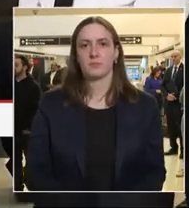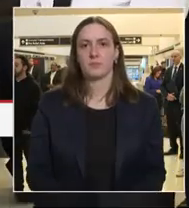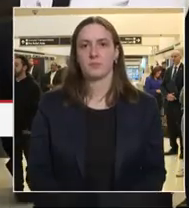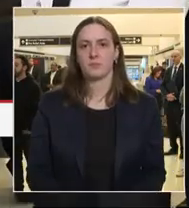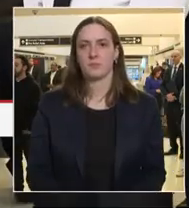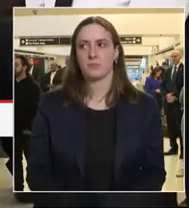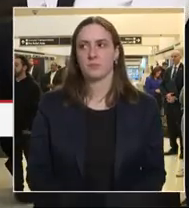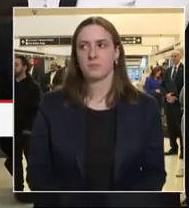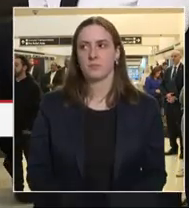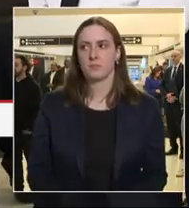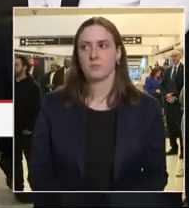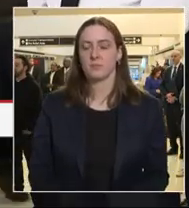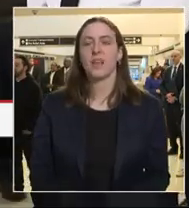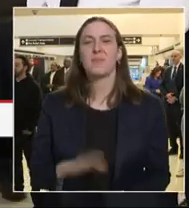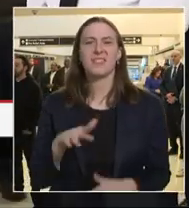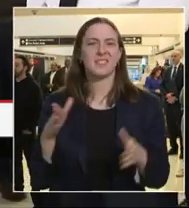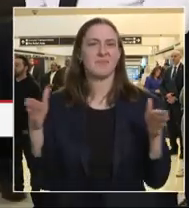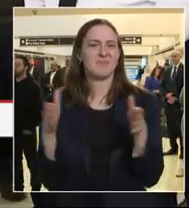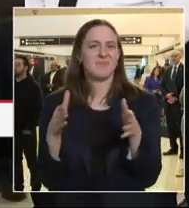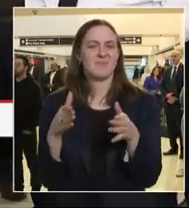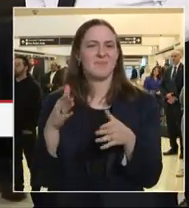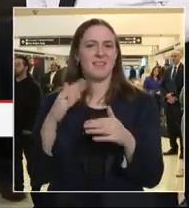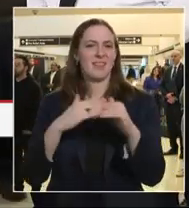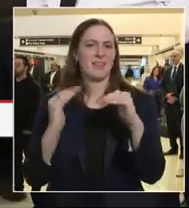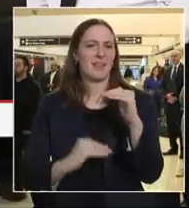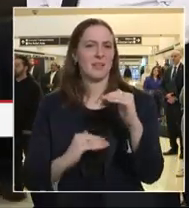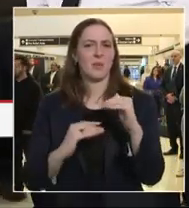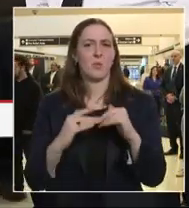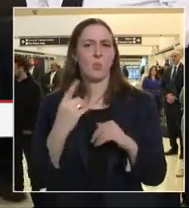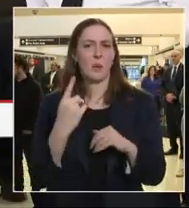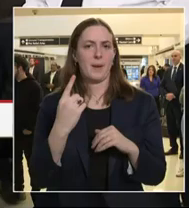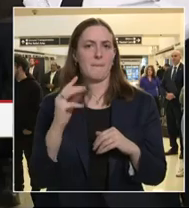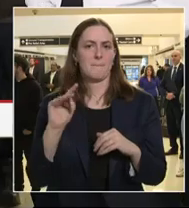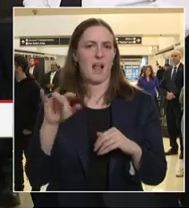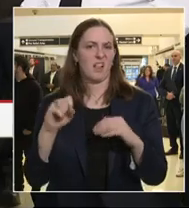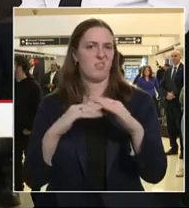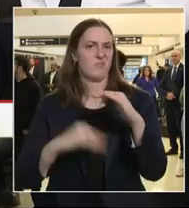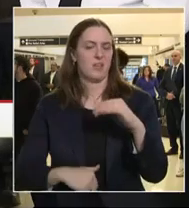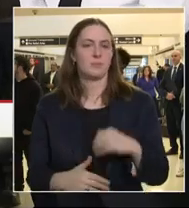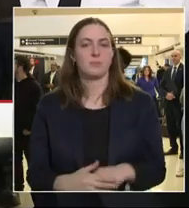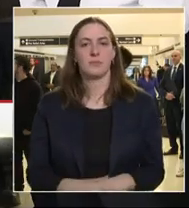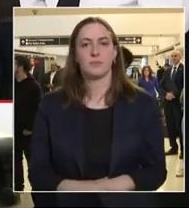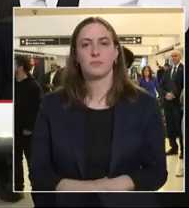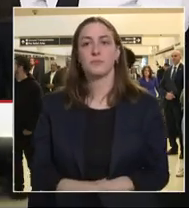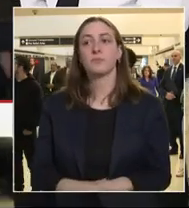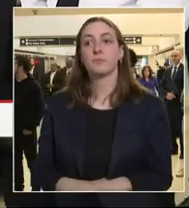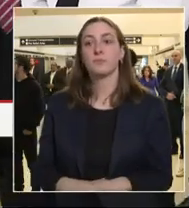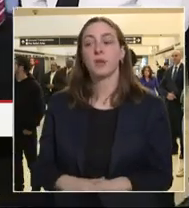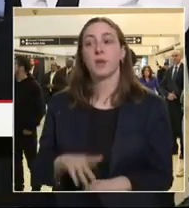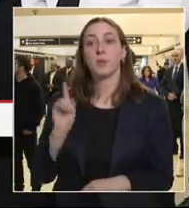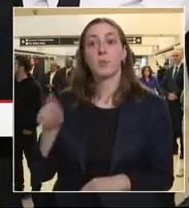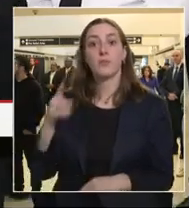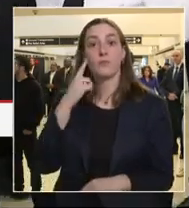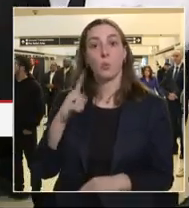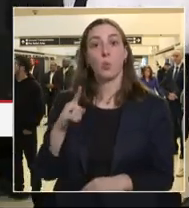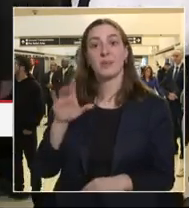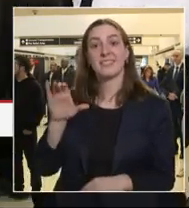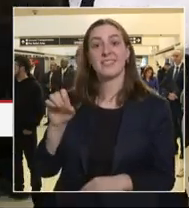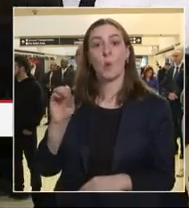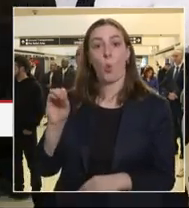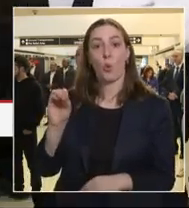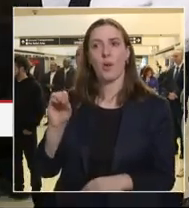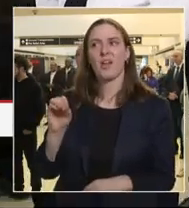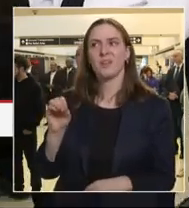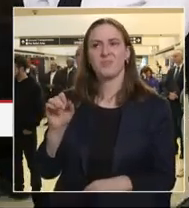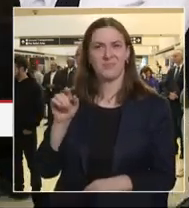This is a question for CEO Carter. You're going to open the airport at 11 o'clock this morning. How are you going to do